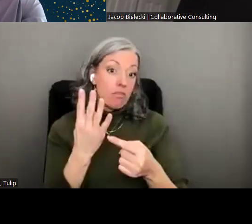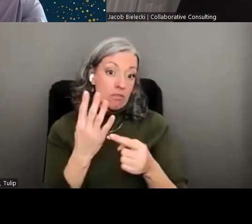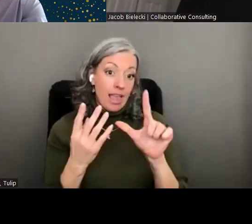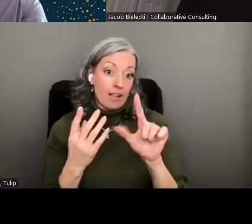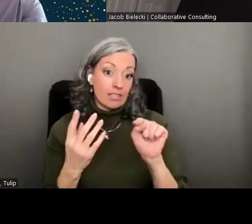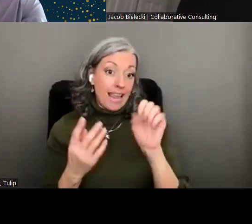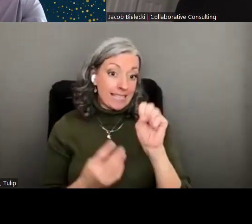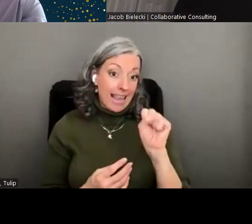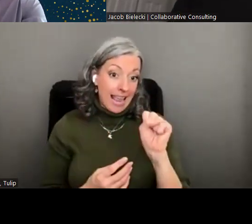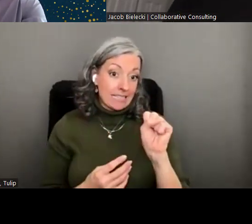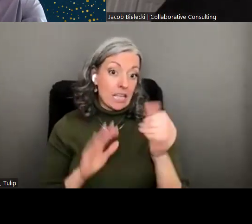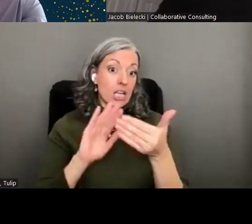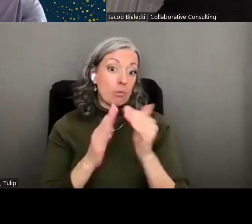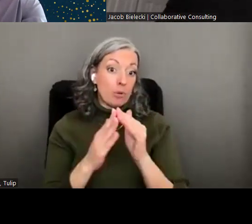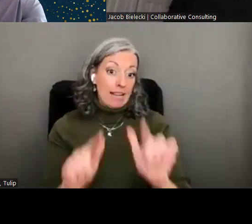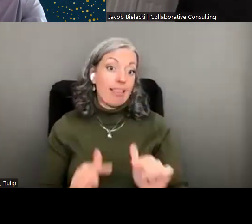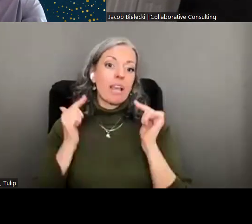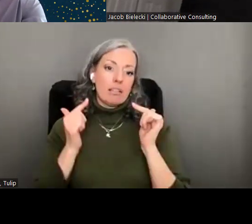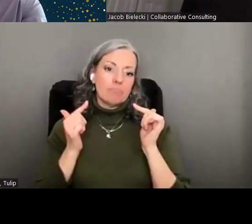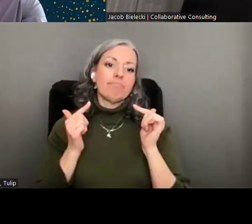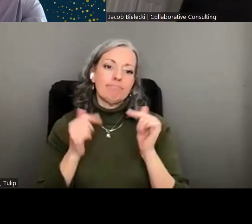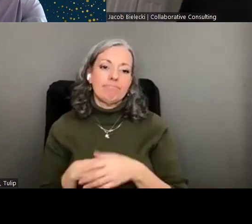LTSS and community living.